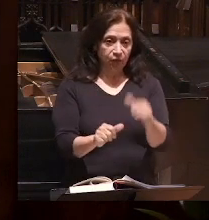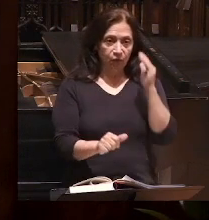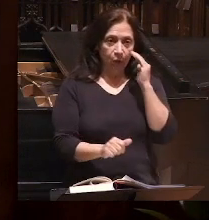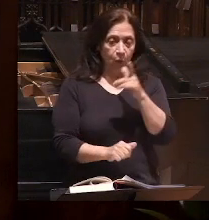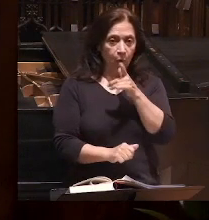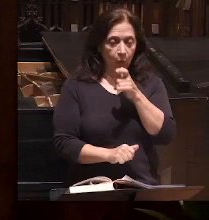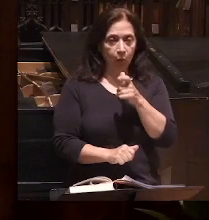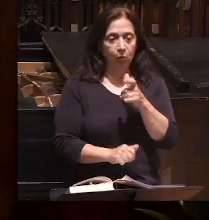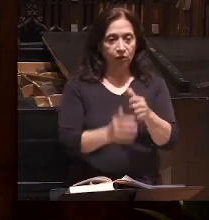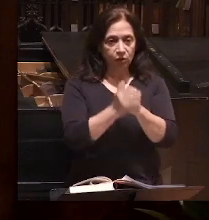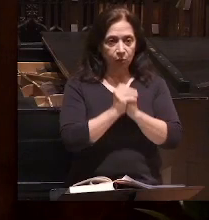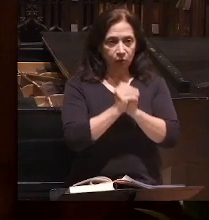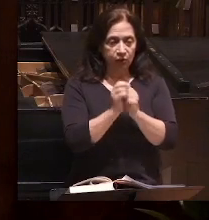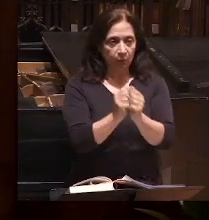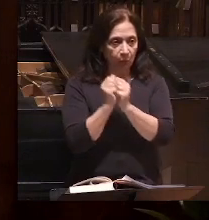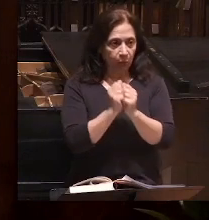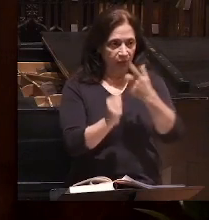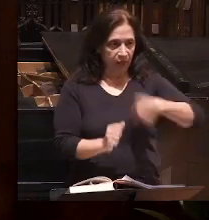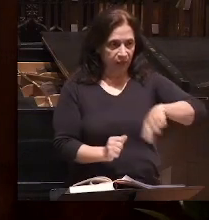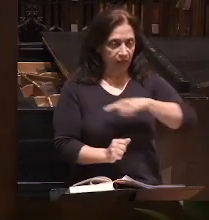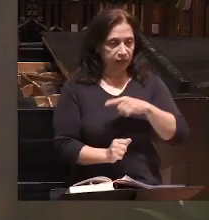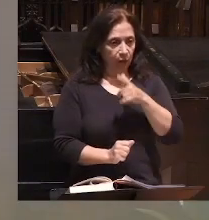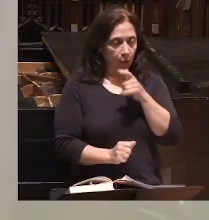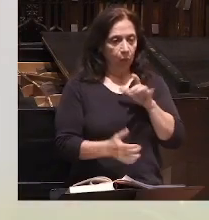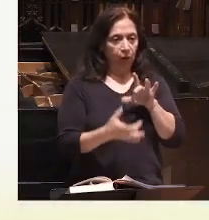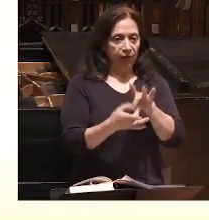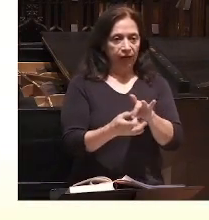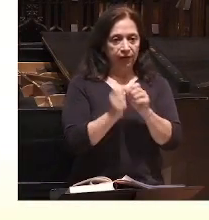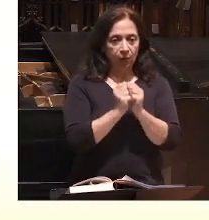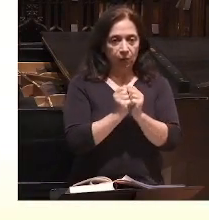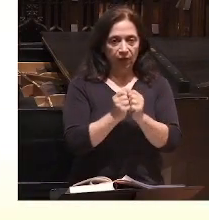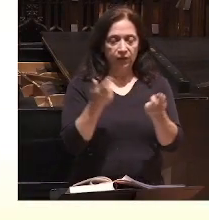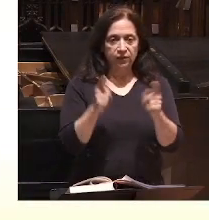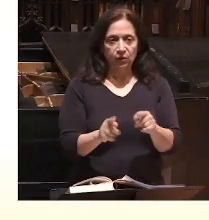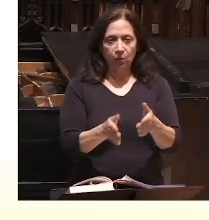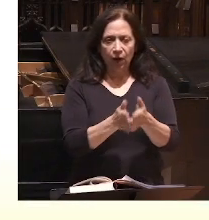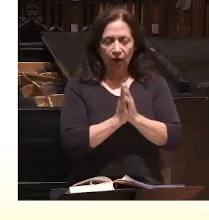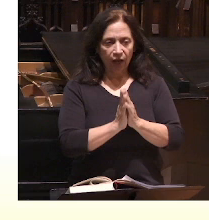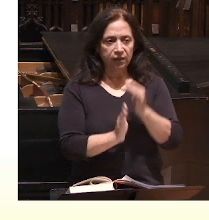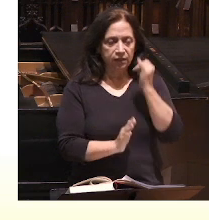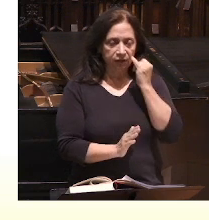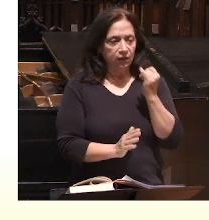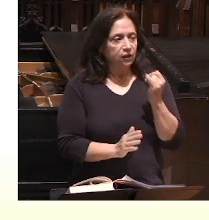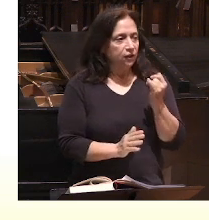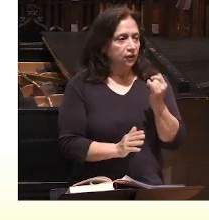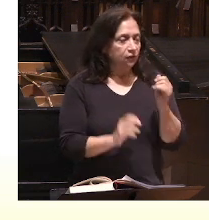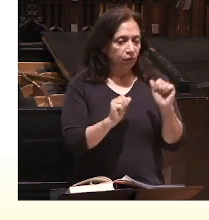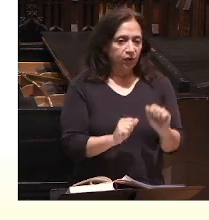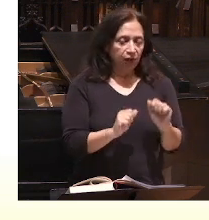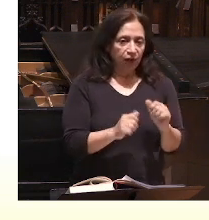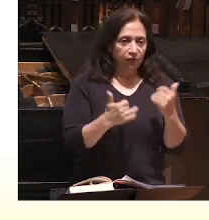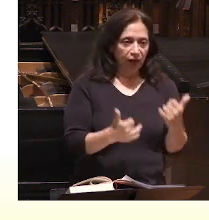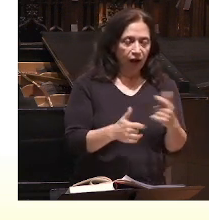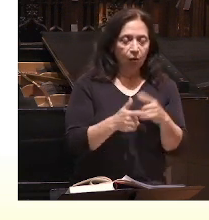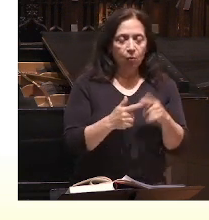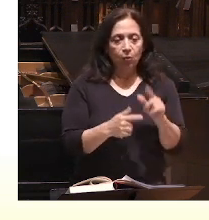who is worshiping with us, who we are connecting with. So I would ask that in this moment or in a